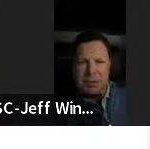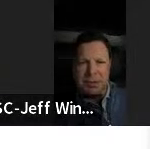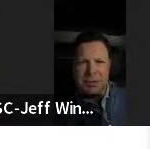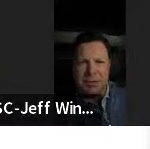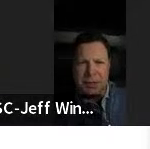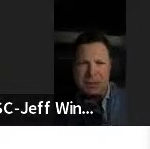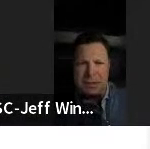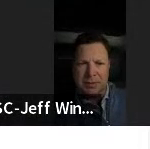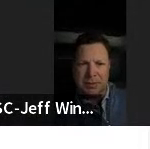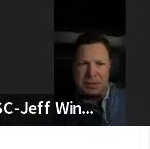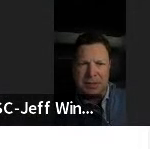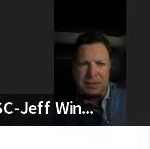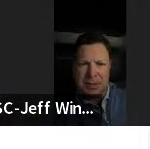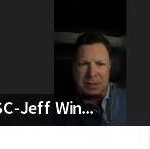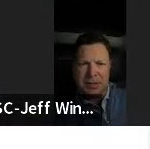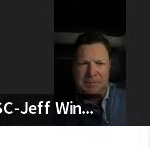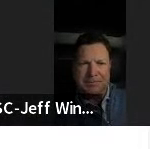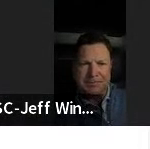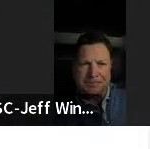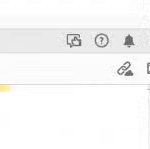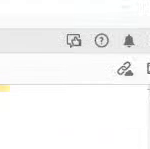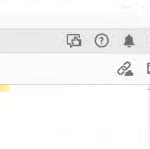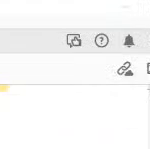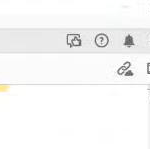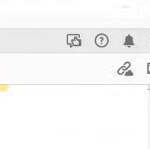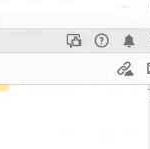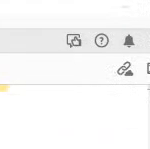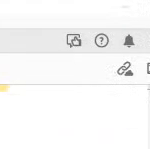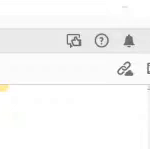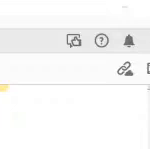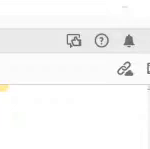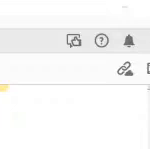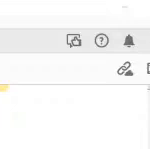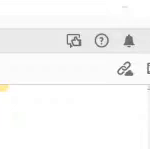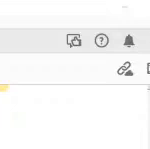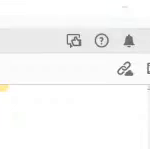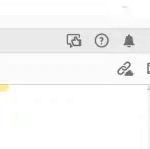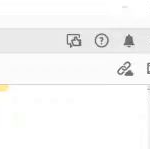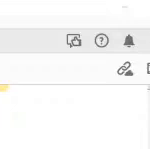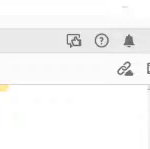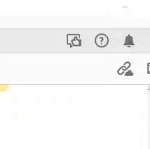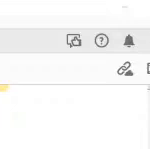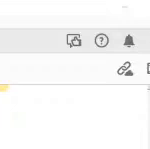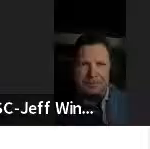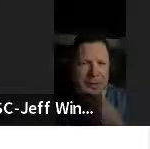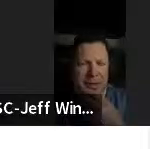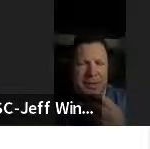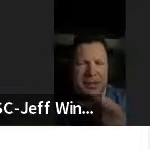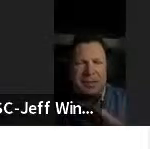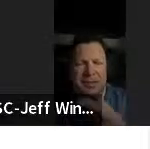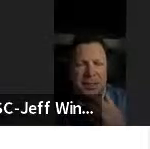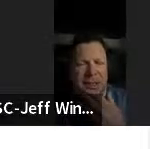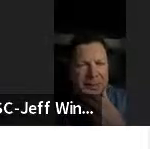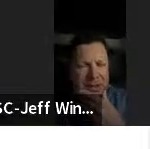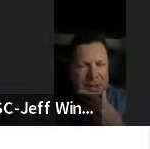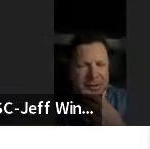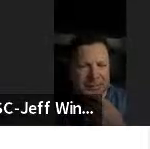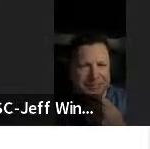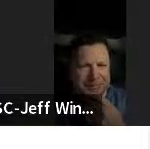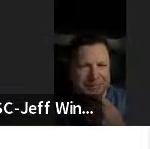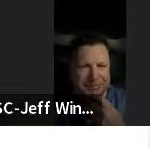some construction adjacent to the residence, correct? Okay, then If we were to move forward with this